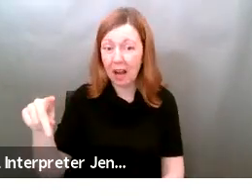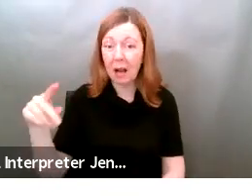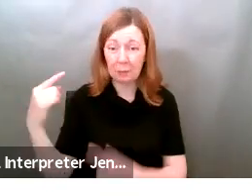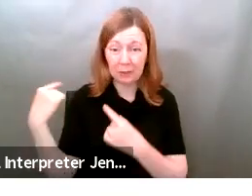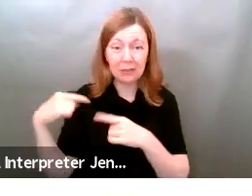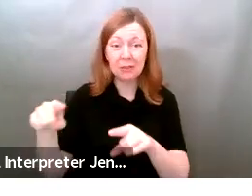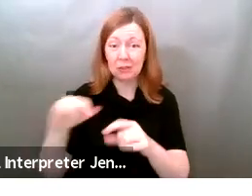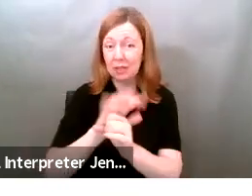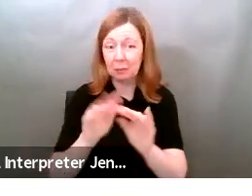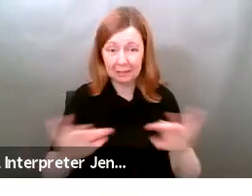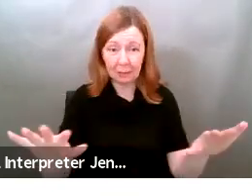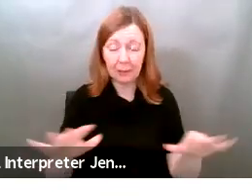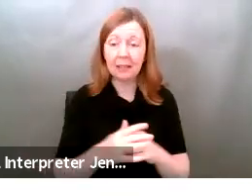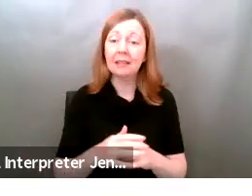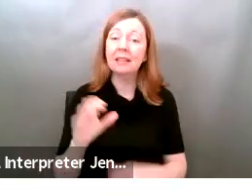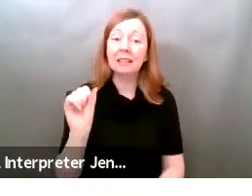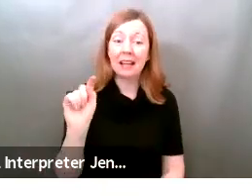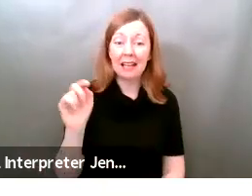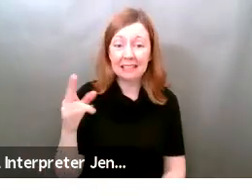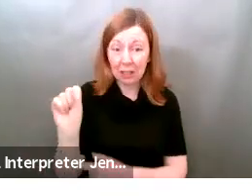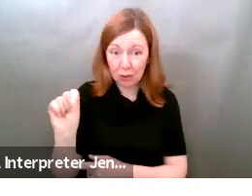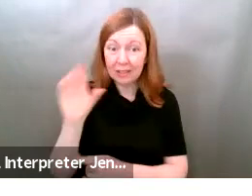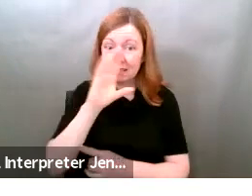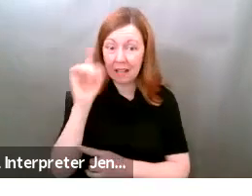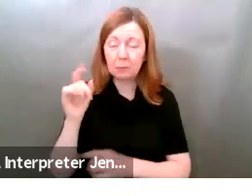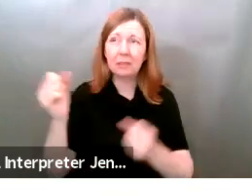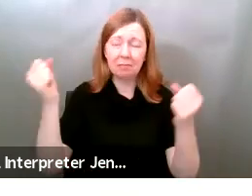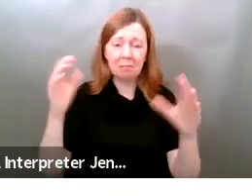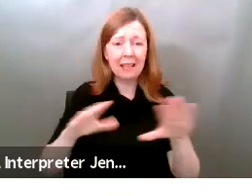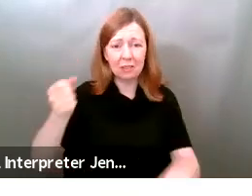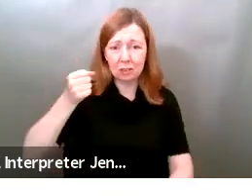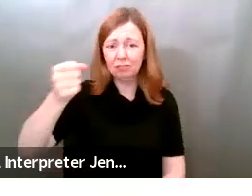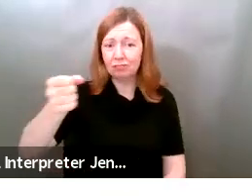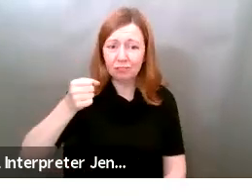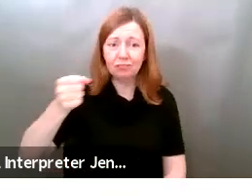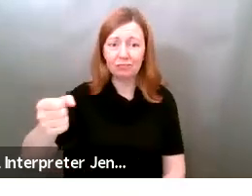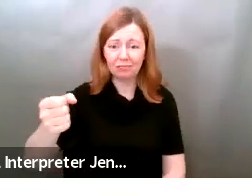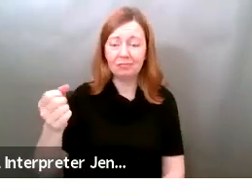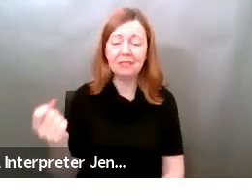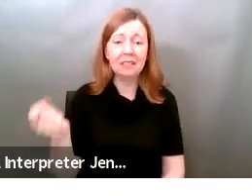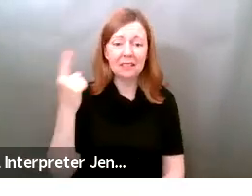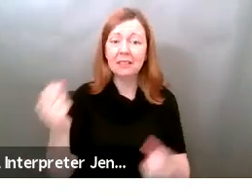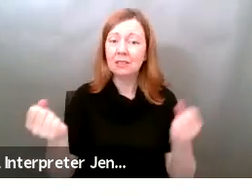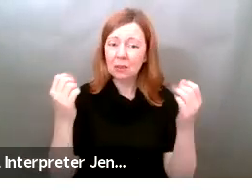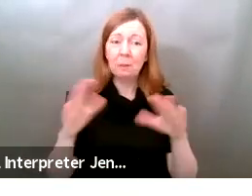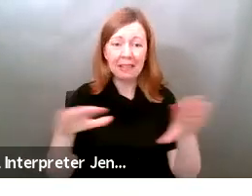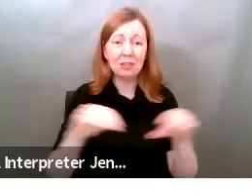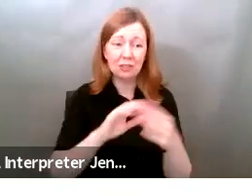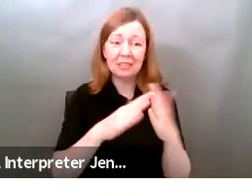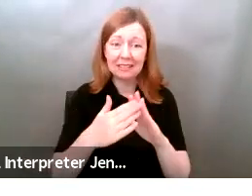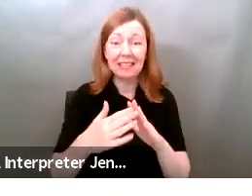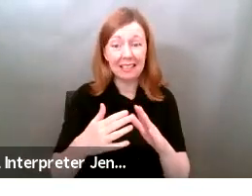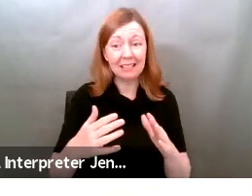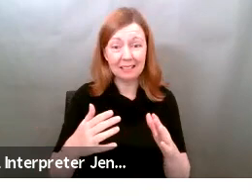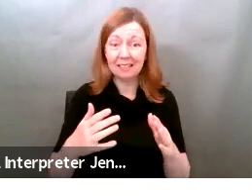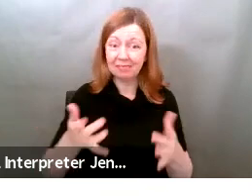the pandemic. And St. Christopher's has also had a lot of children hospitalized. So many of our children in this city have gotten